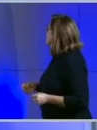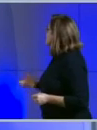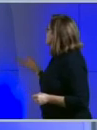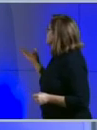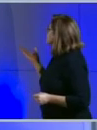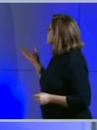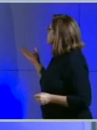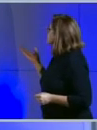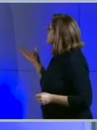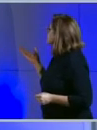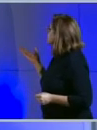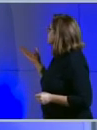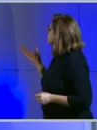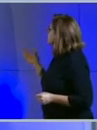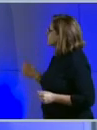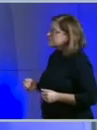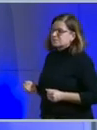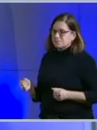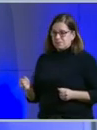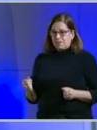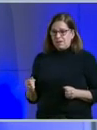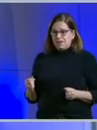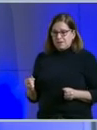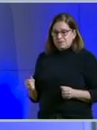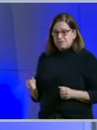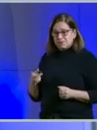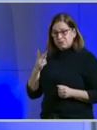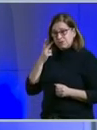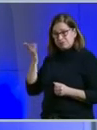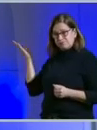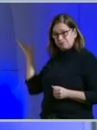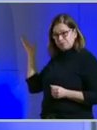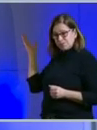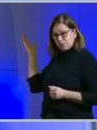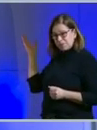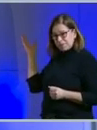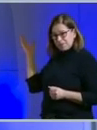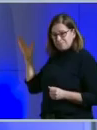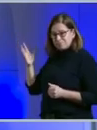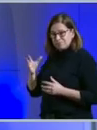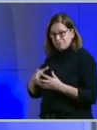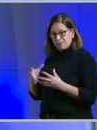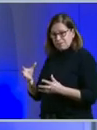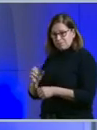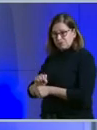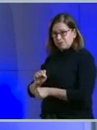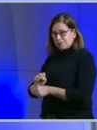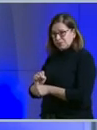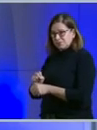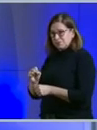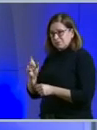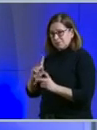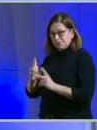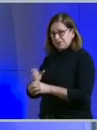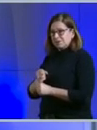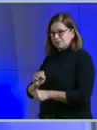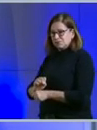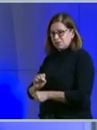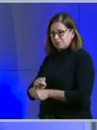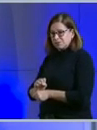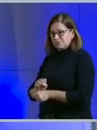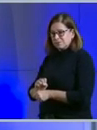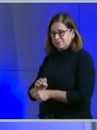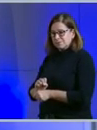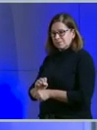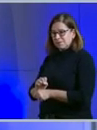you see that we've made over the last 4 years, you can tell that when we talk about investing in our priorities, what the mayor is really focused on are